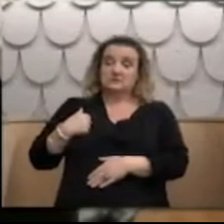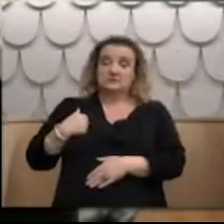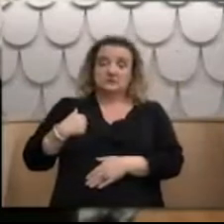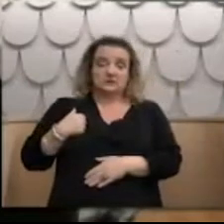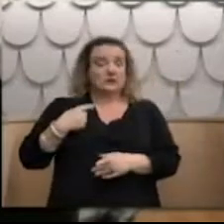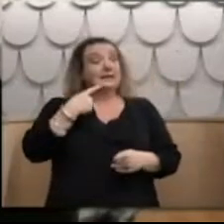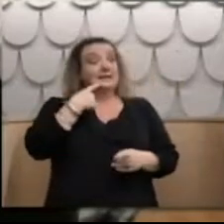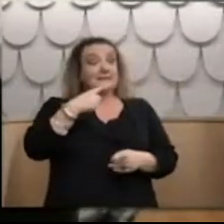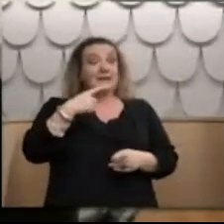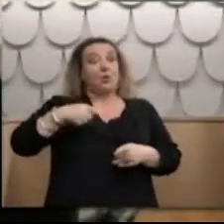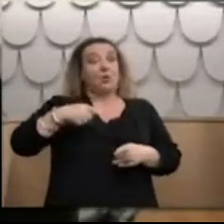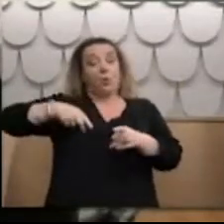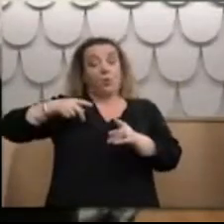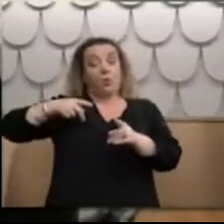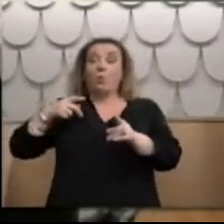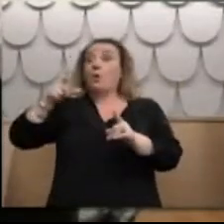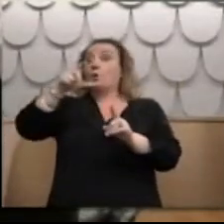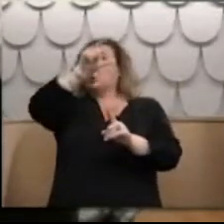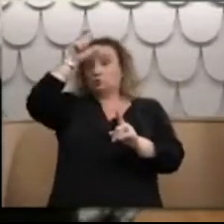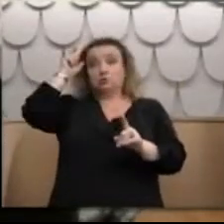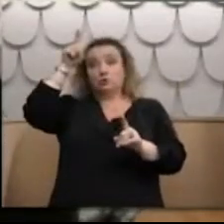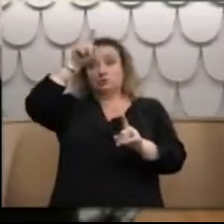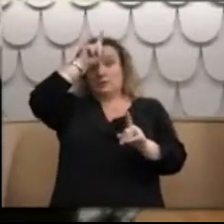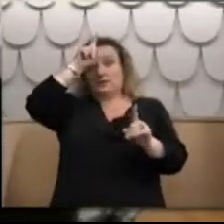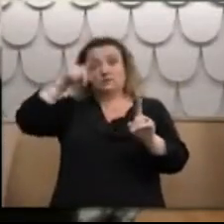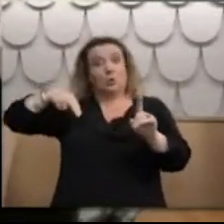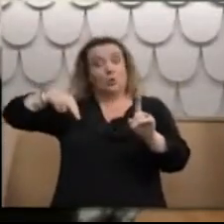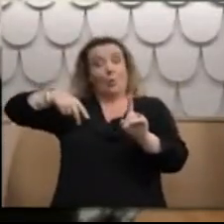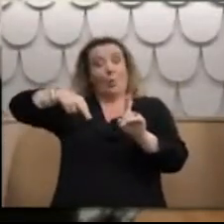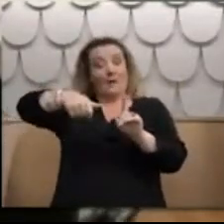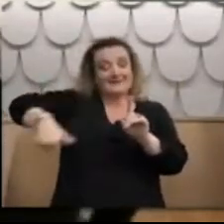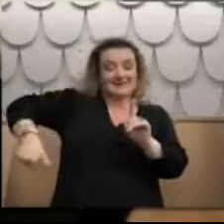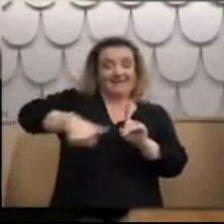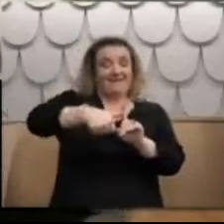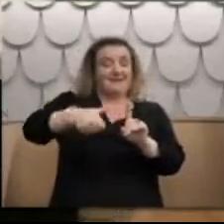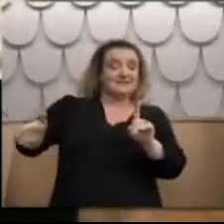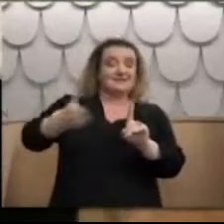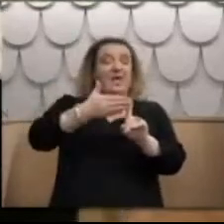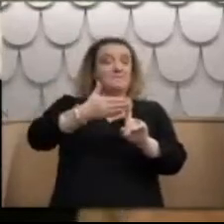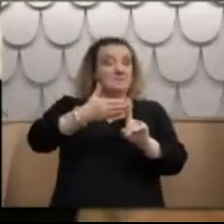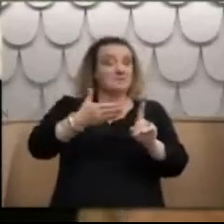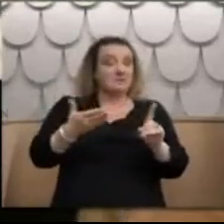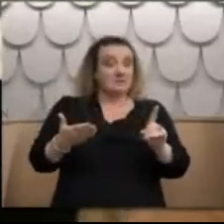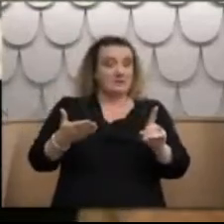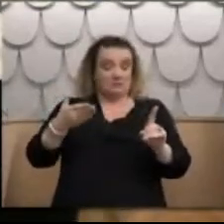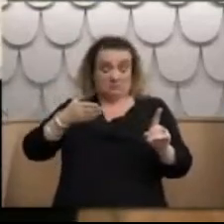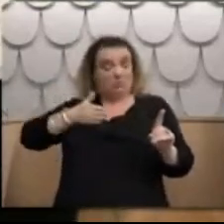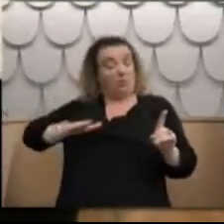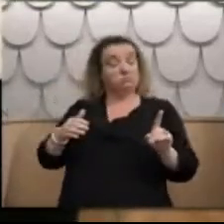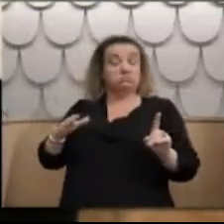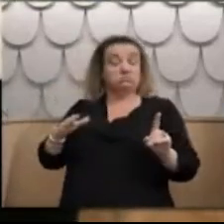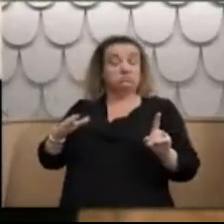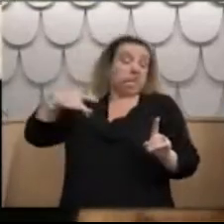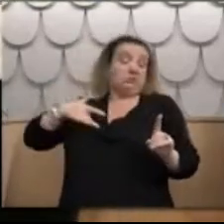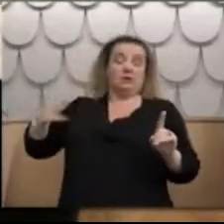you said he would walk past me and kick me and slap me just because they wanted to. So this happened quite often,